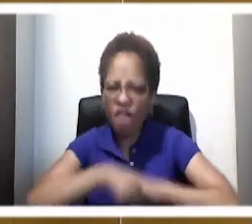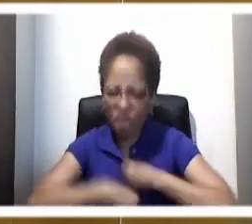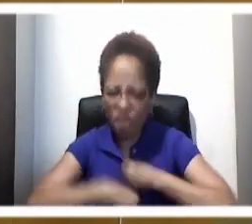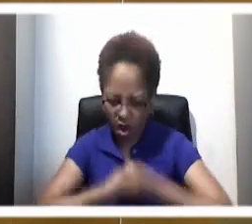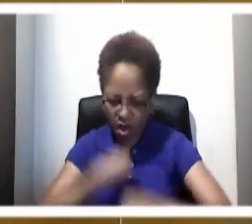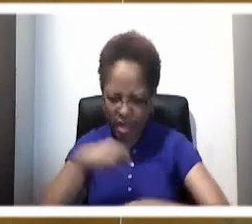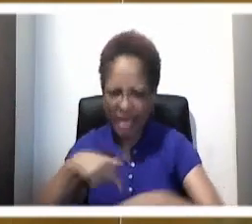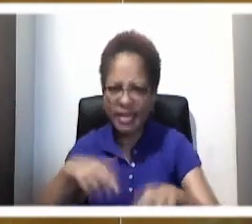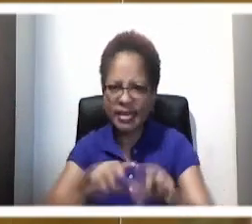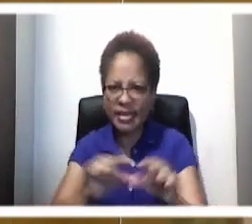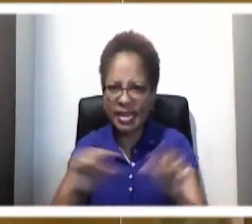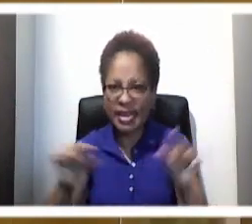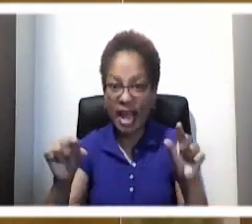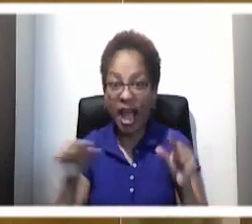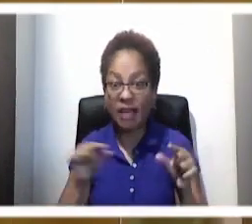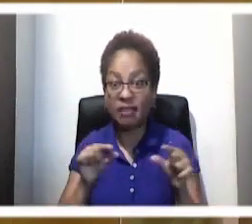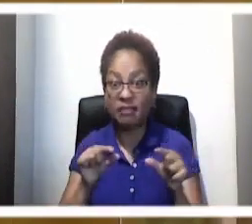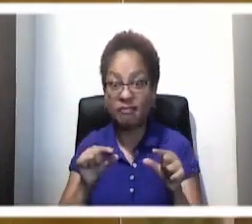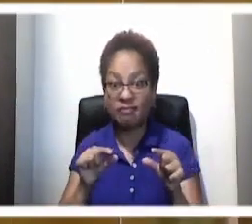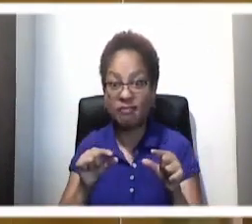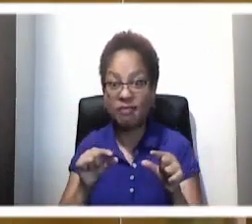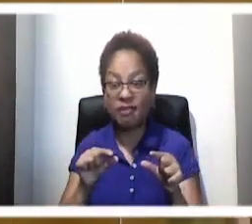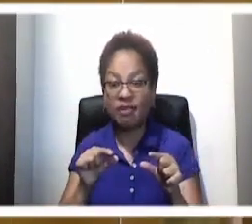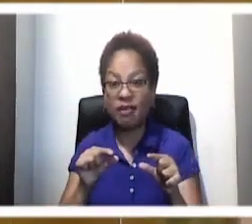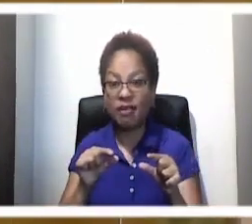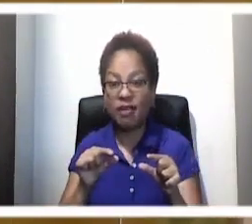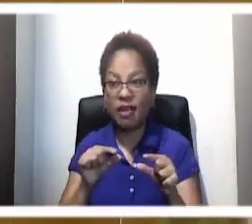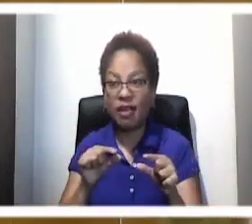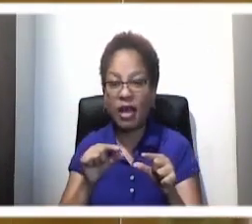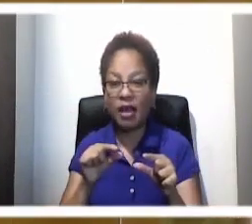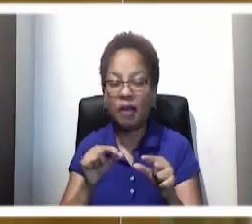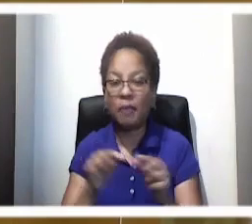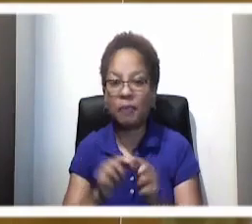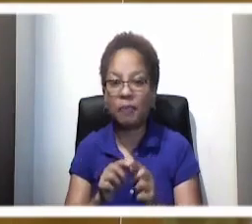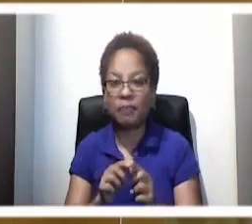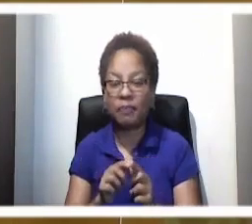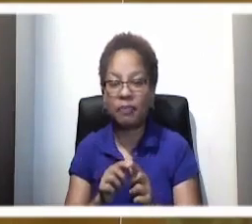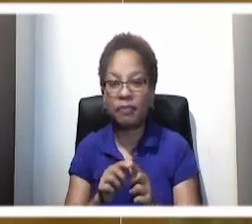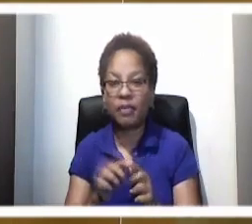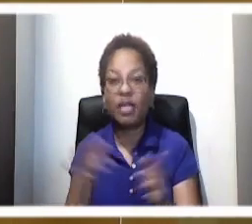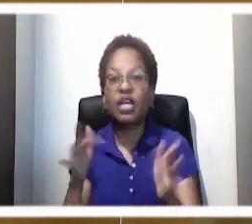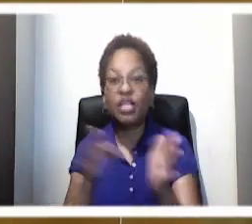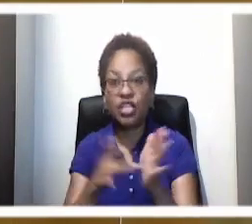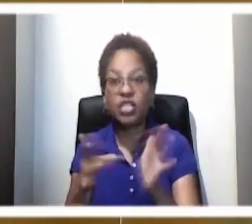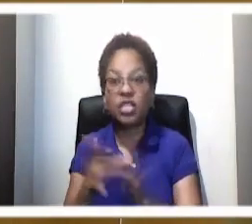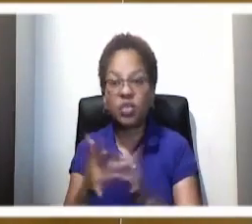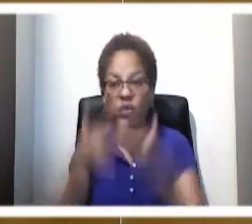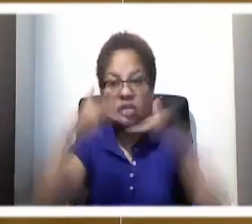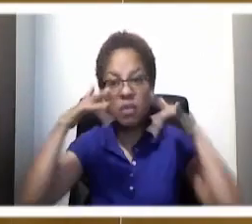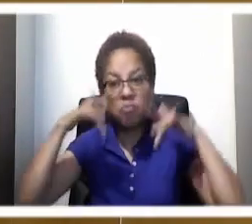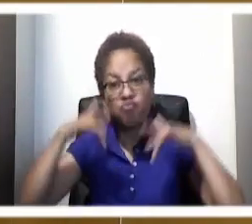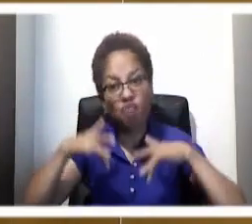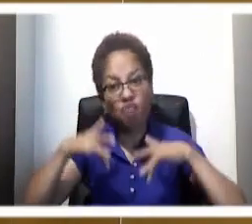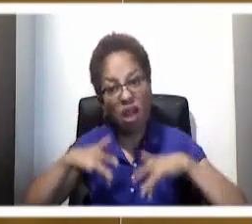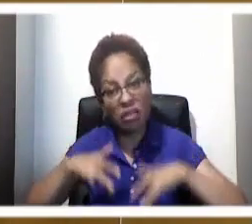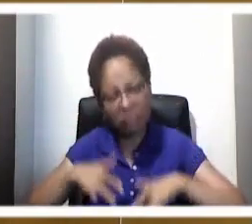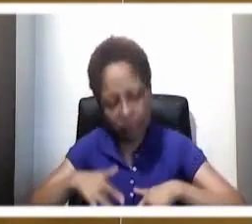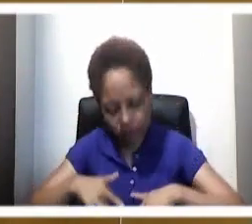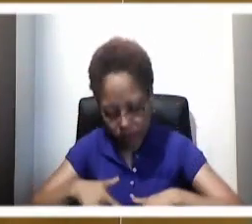a depression that many of us are going through right now in this COVID time, we come to